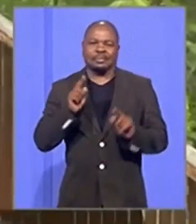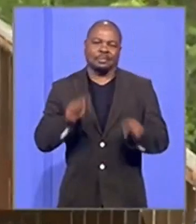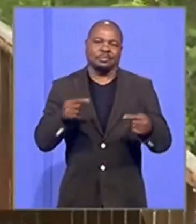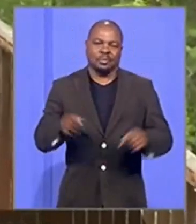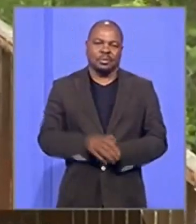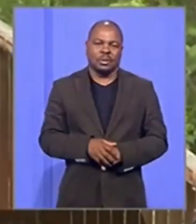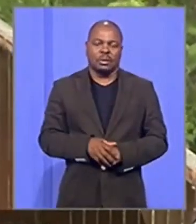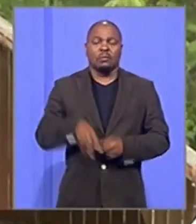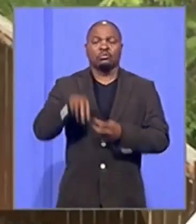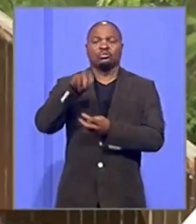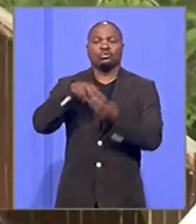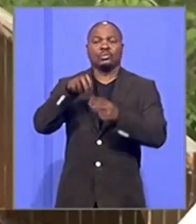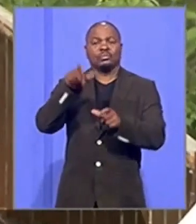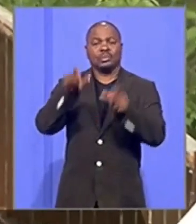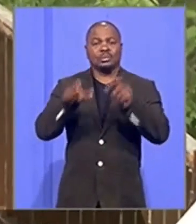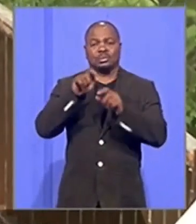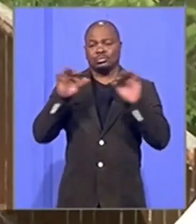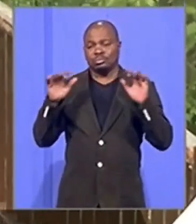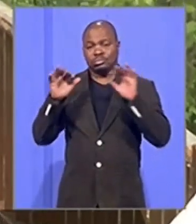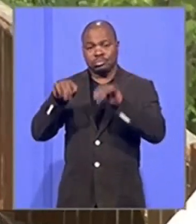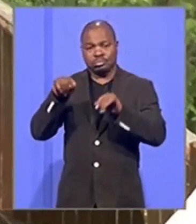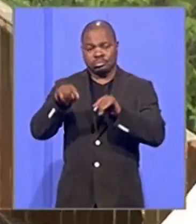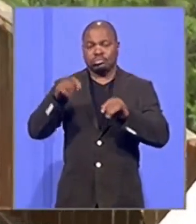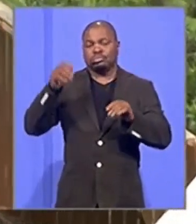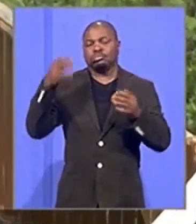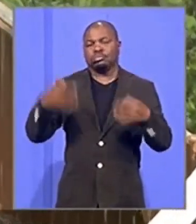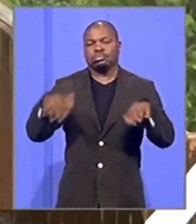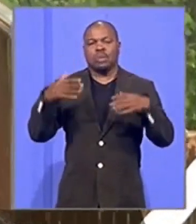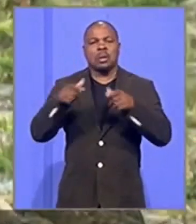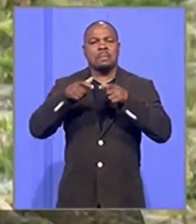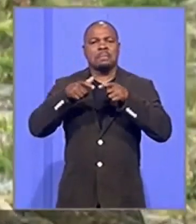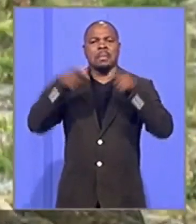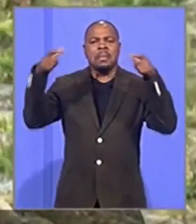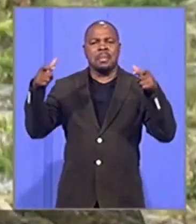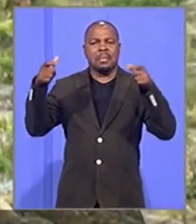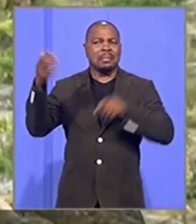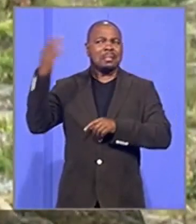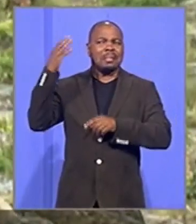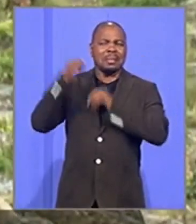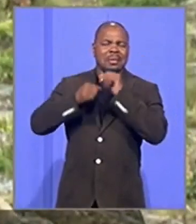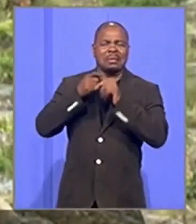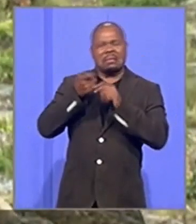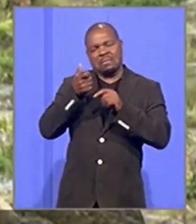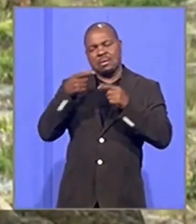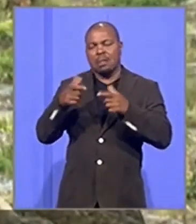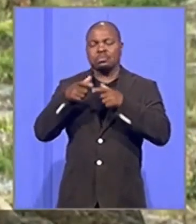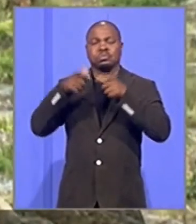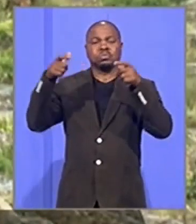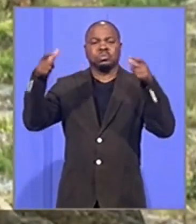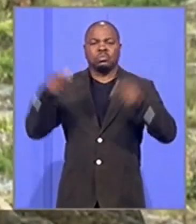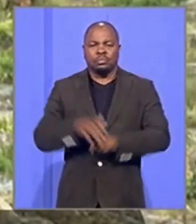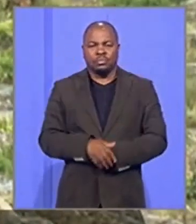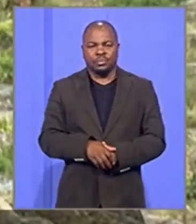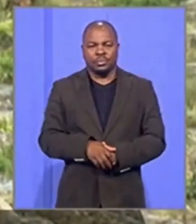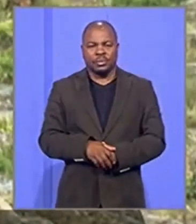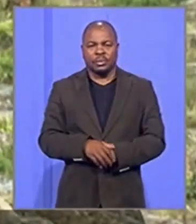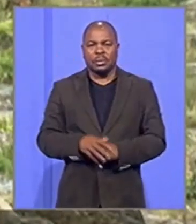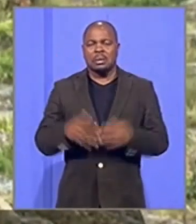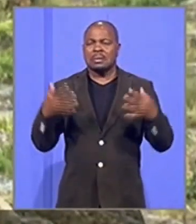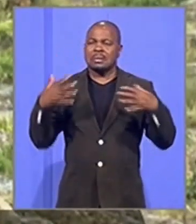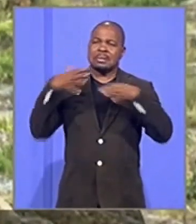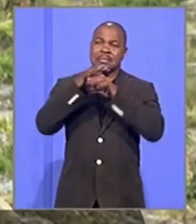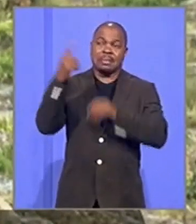ya bahahlaudi ba etetseng sebakeng sena e eketseile haholo ha o bapiswa di dilemong tse fetileng. On Reconciliation Day, come rain